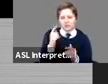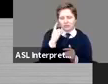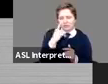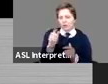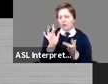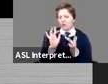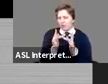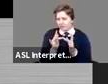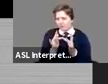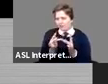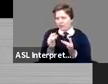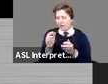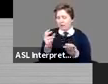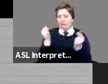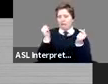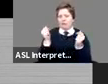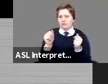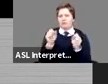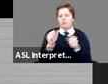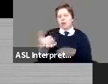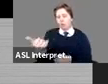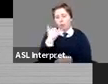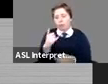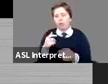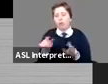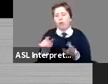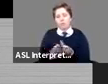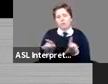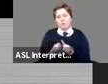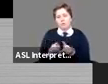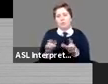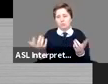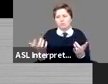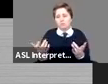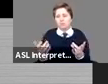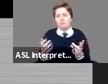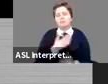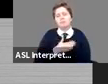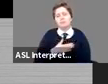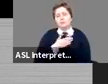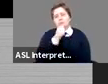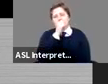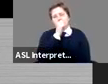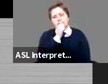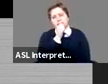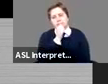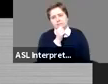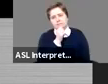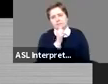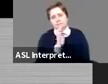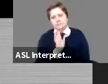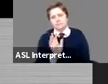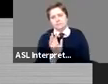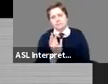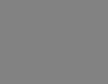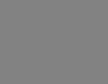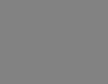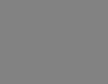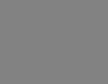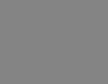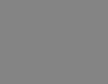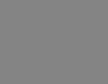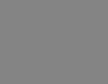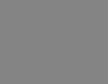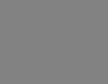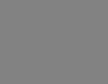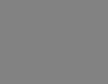the website at their fingertips, so you can call us as well. Please be patient. We're expecting a